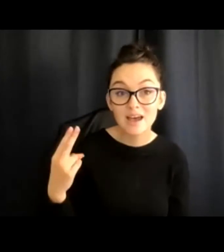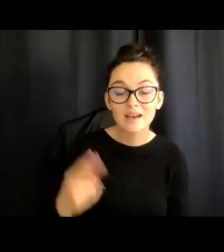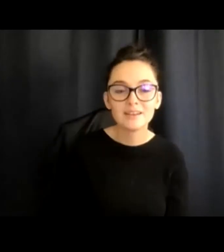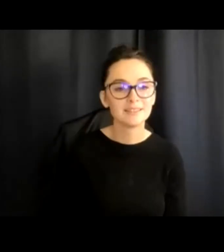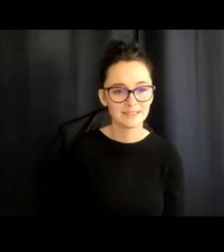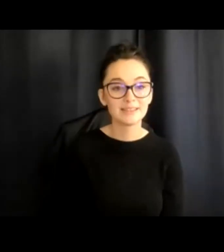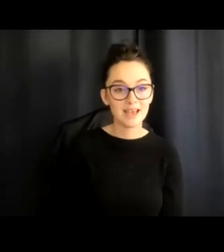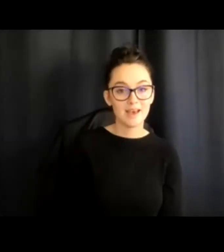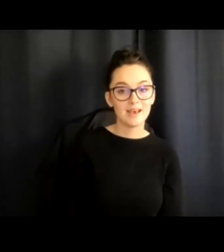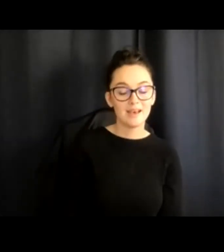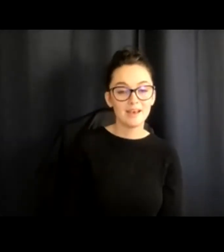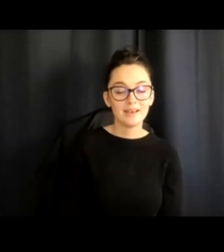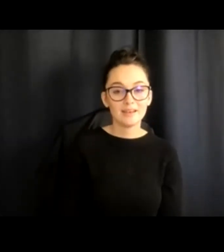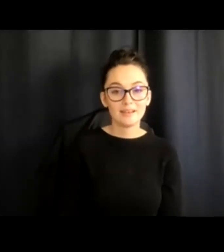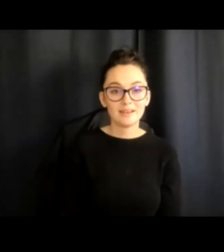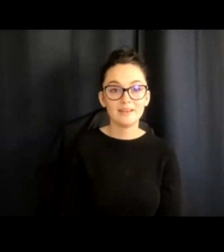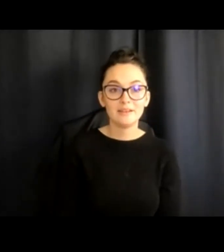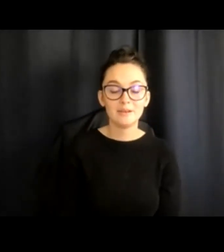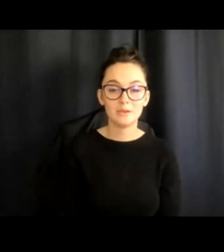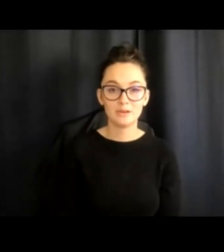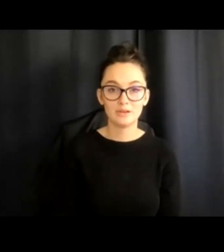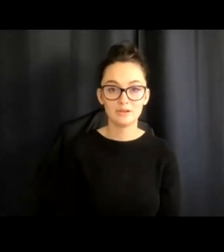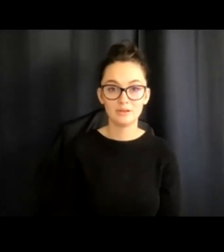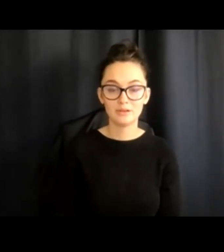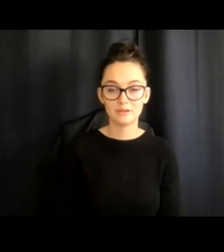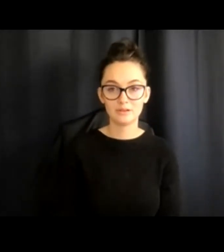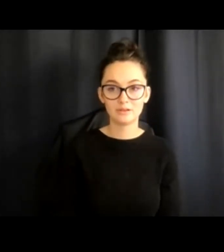Yeah. So this is about, I